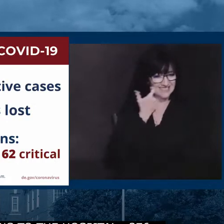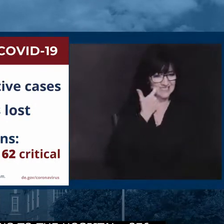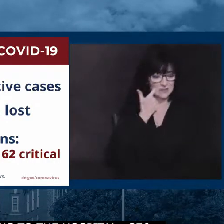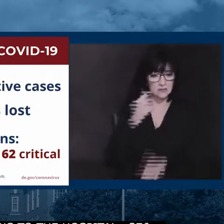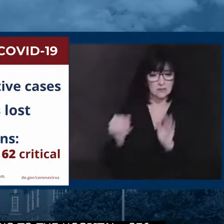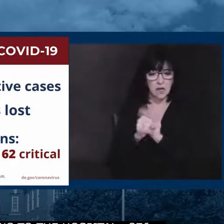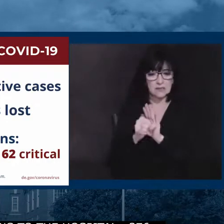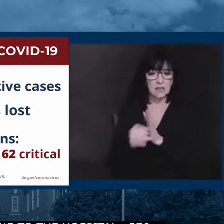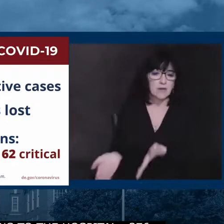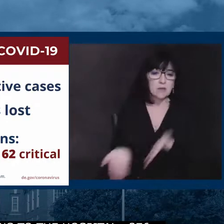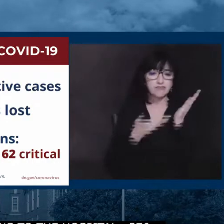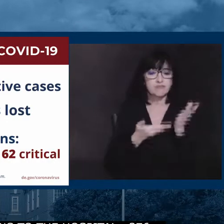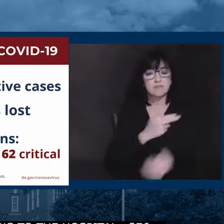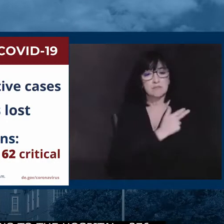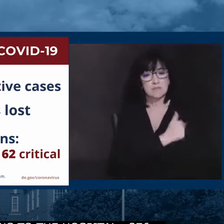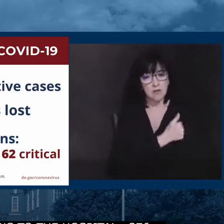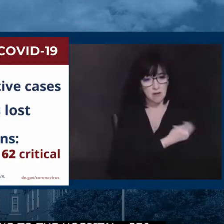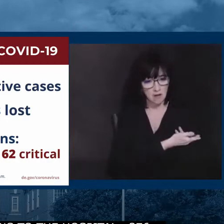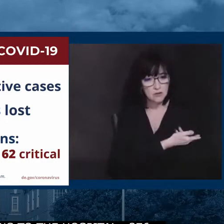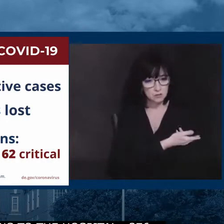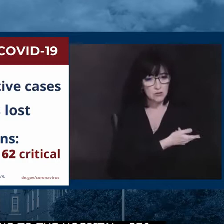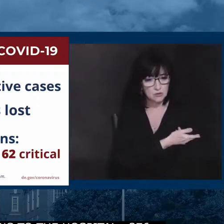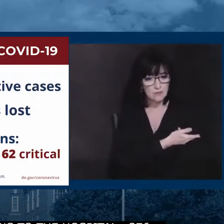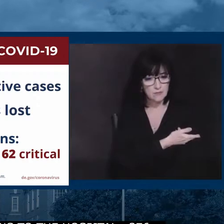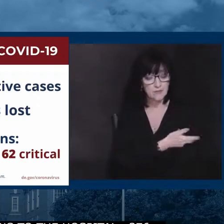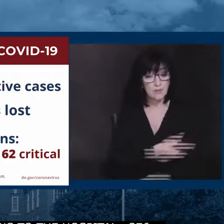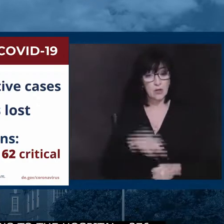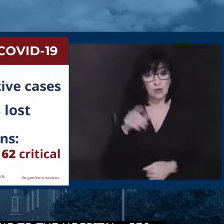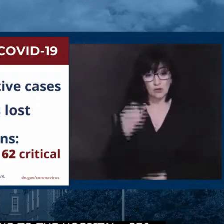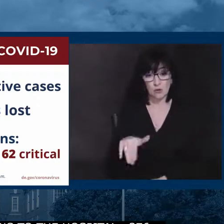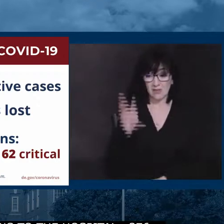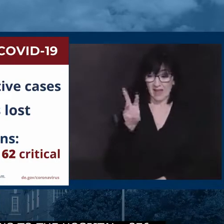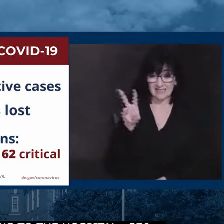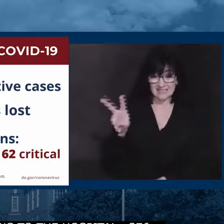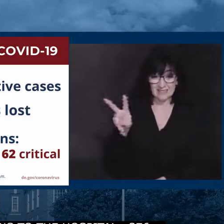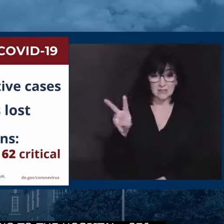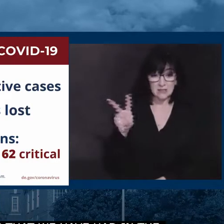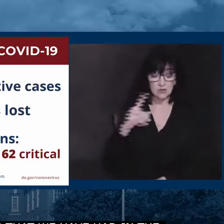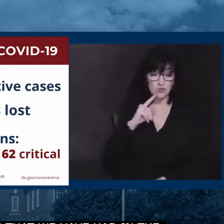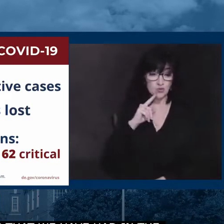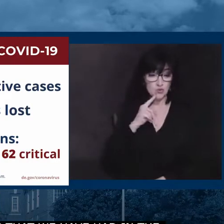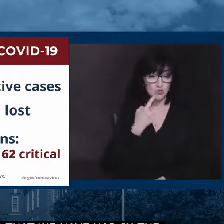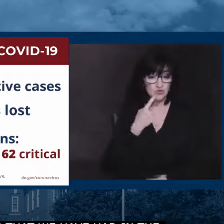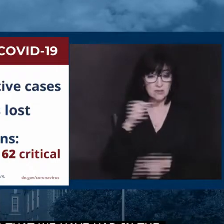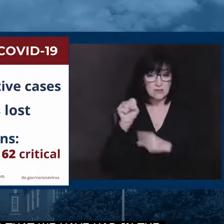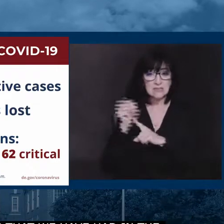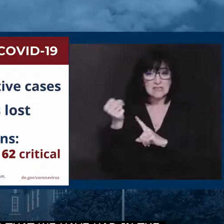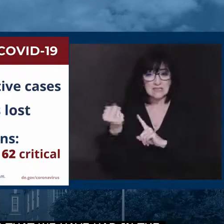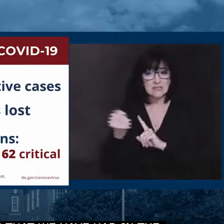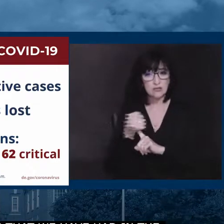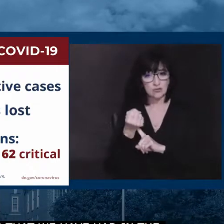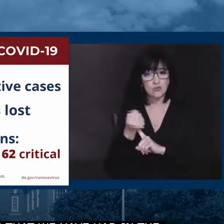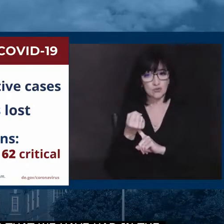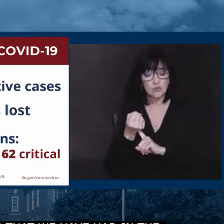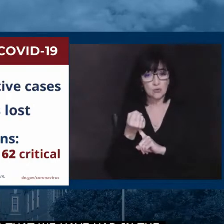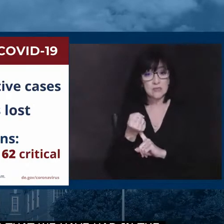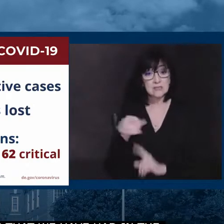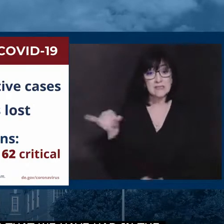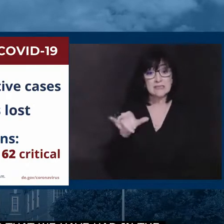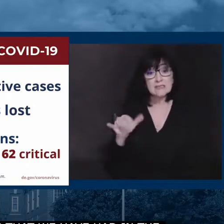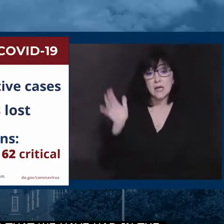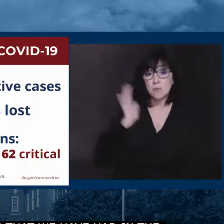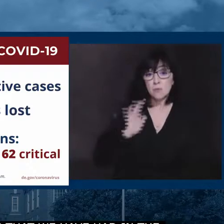critical. The hospitals report that the seriousness of the illness that they're seeing is not quite as bad as it was